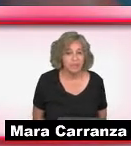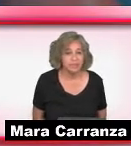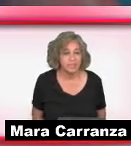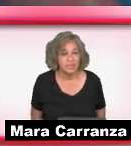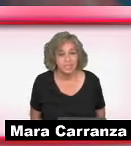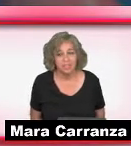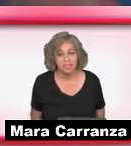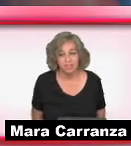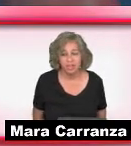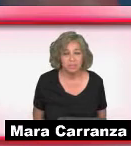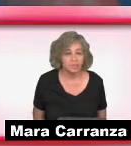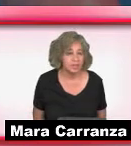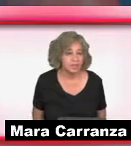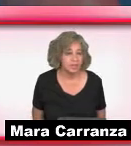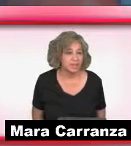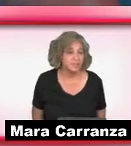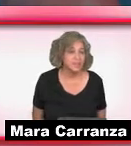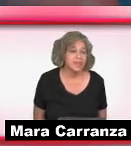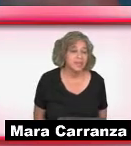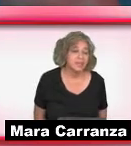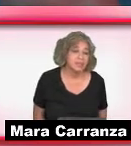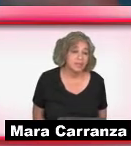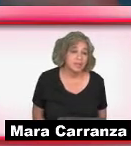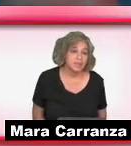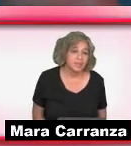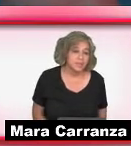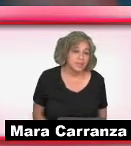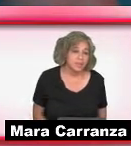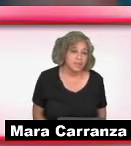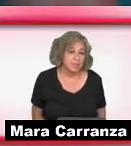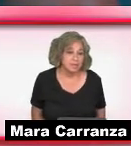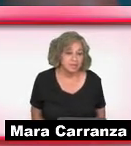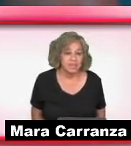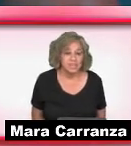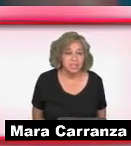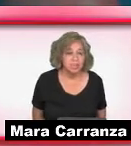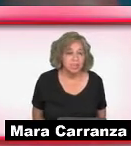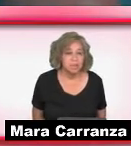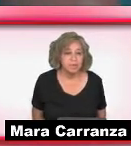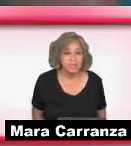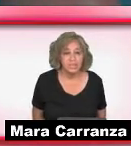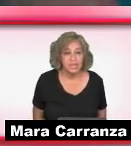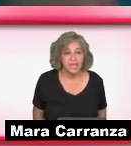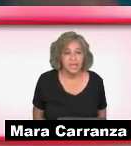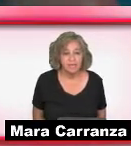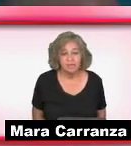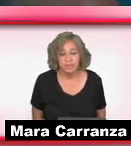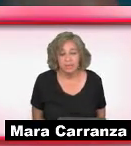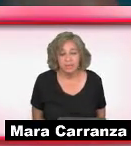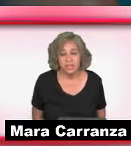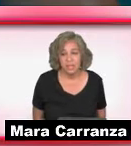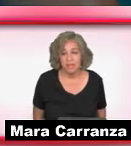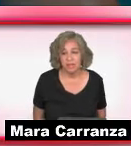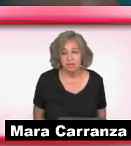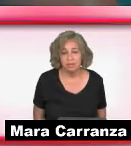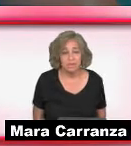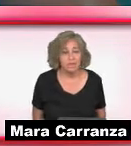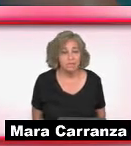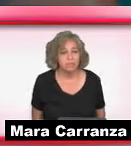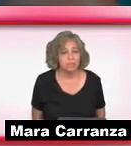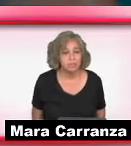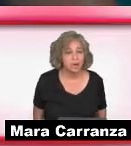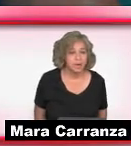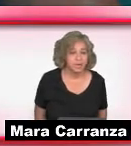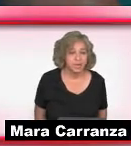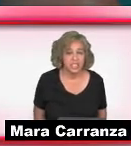their benefits, their jobs or anything. Para que sean parte de la Guardia Nacional. Y esto, they just want to be investigated so that they can